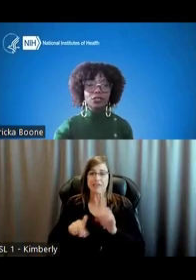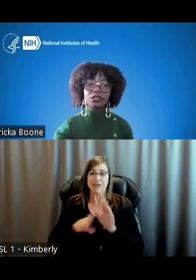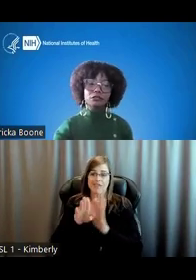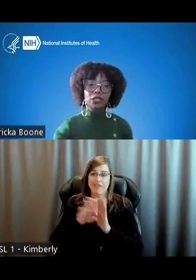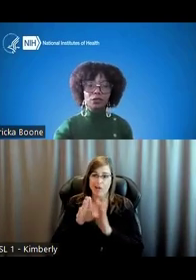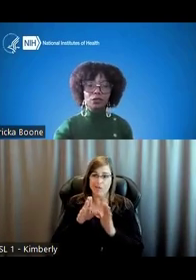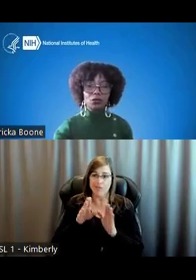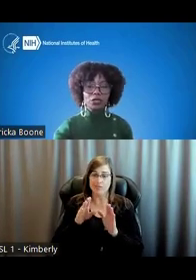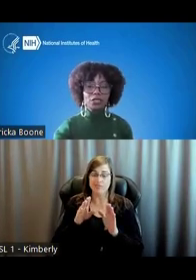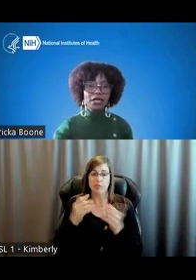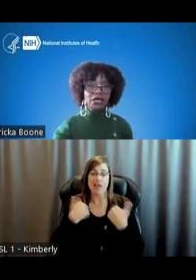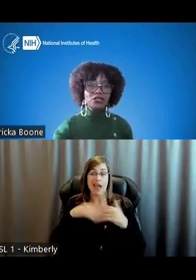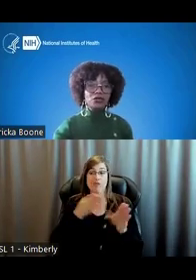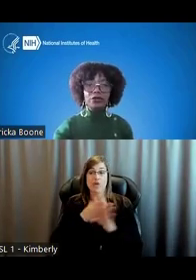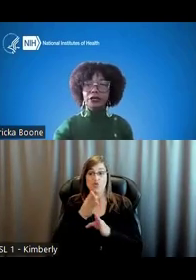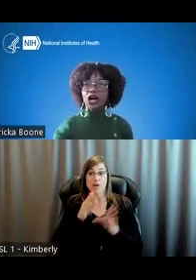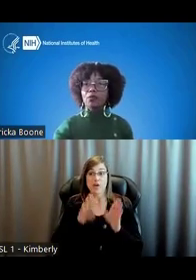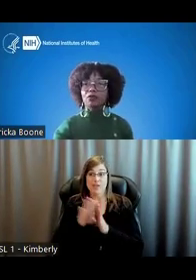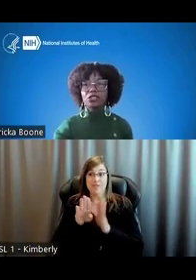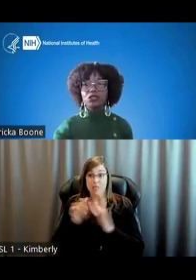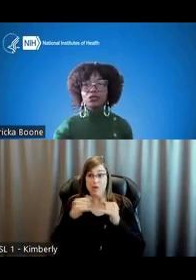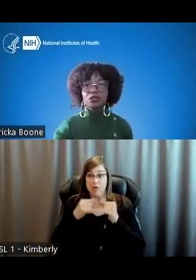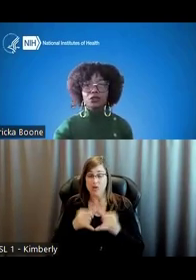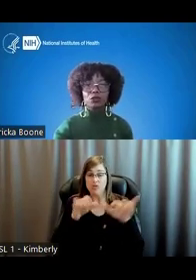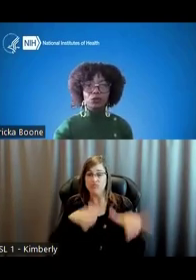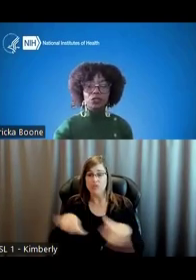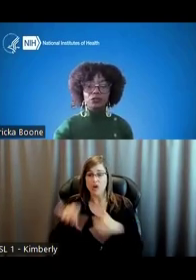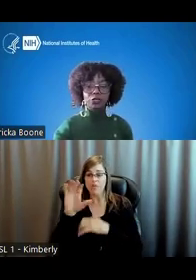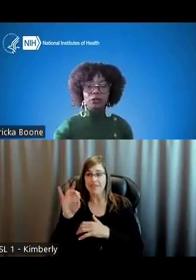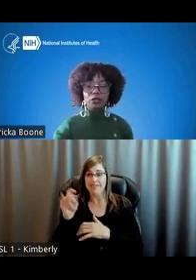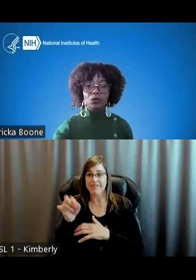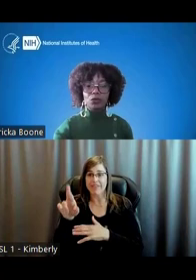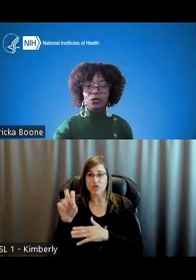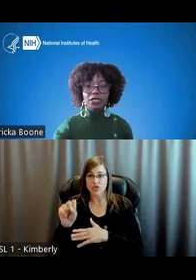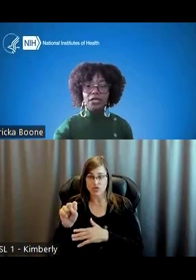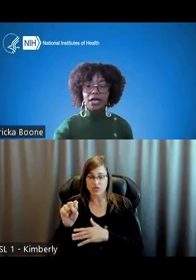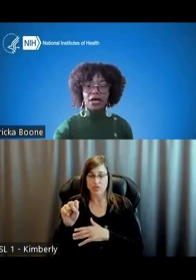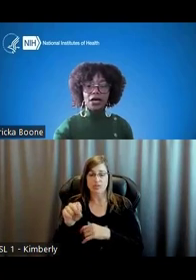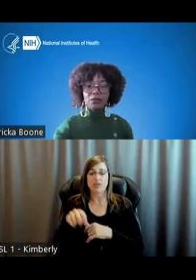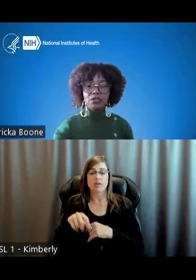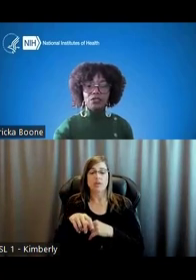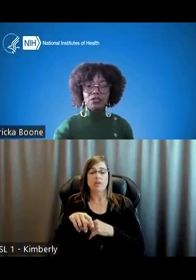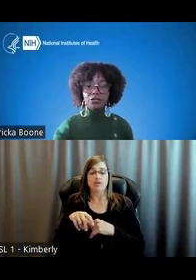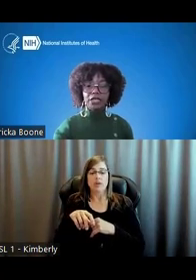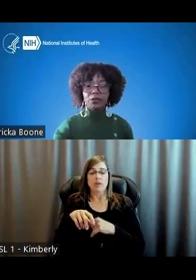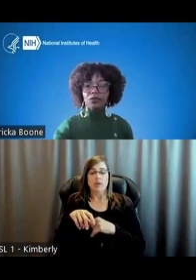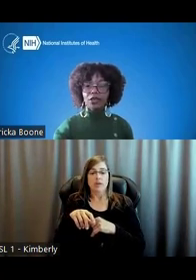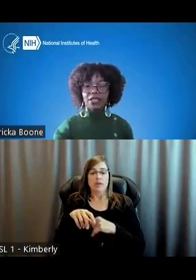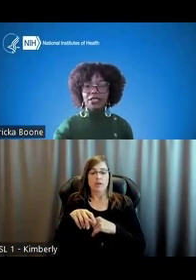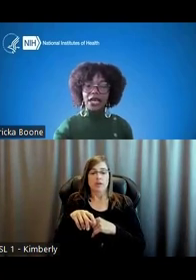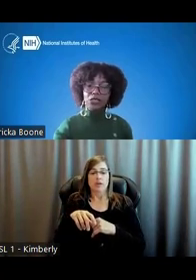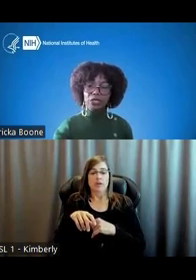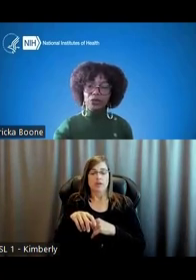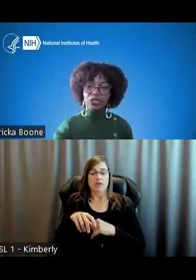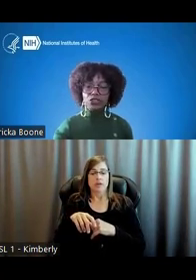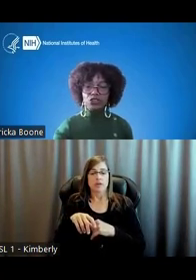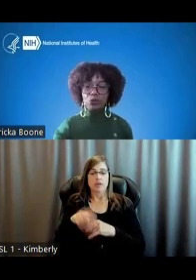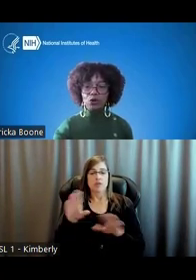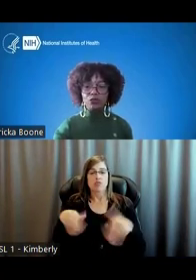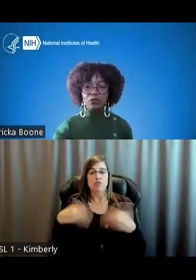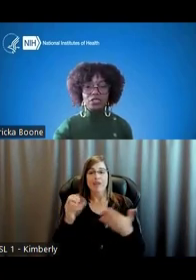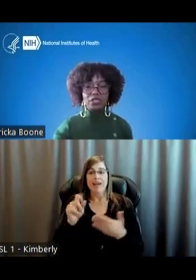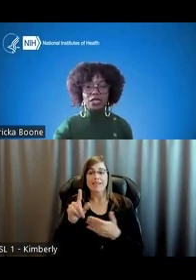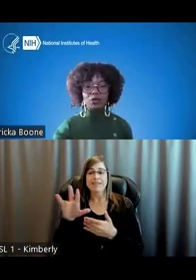have the Career Development Awards. So there are common features of Career Development Awards. So they provide salary and